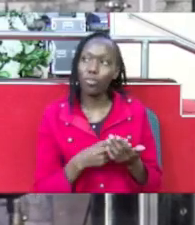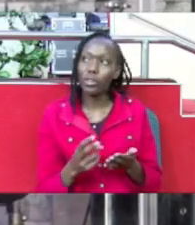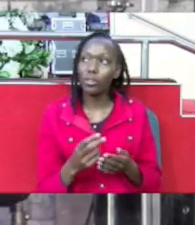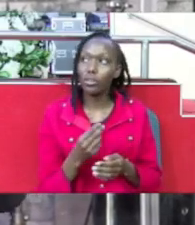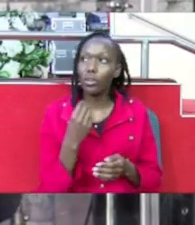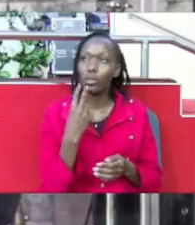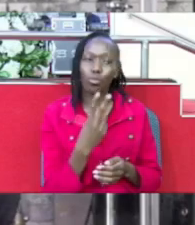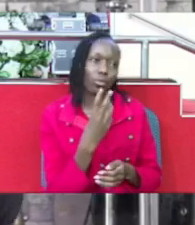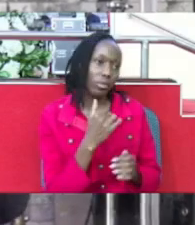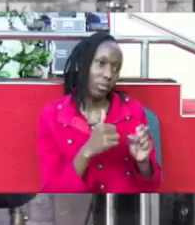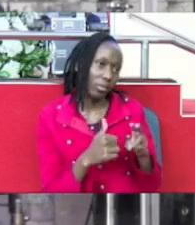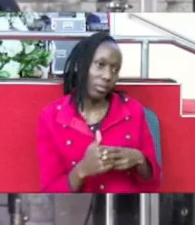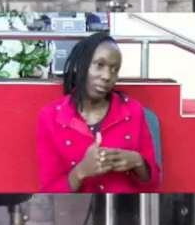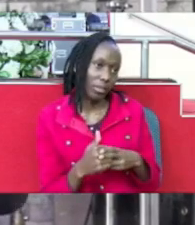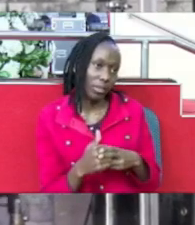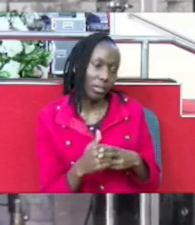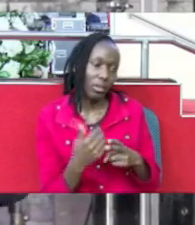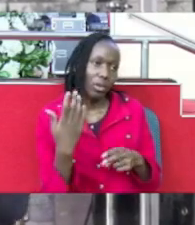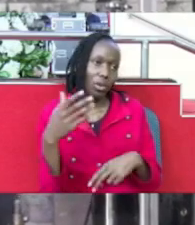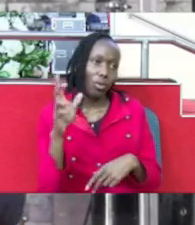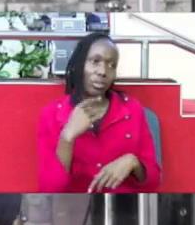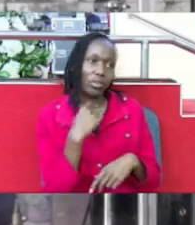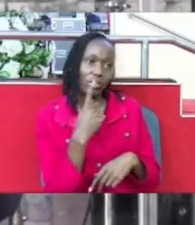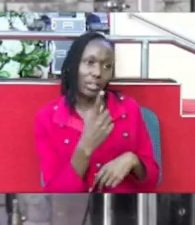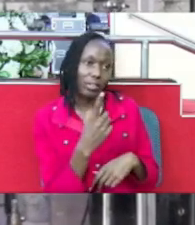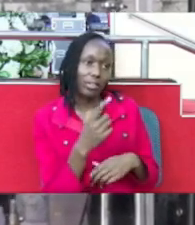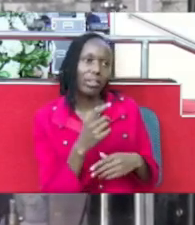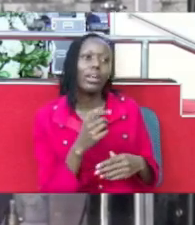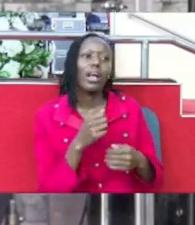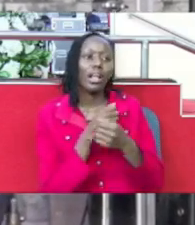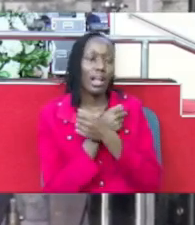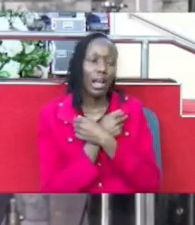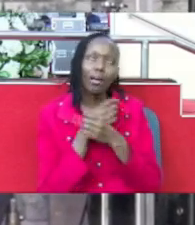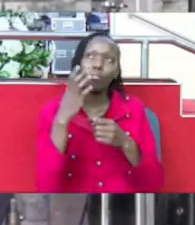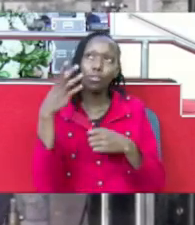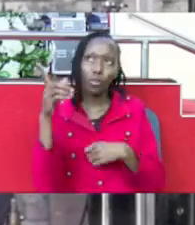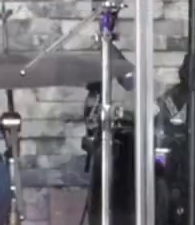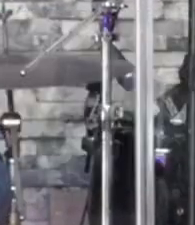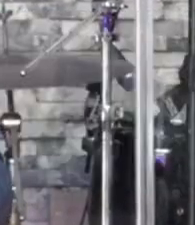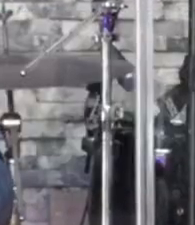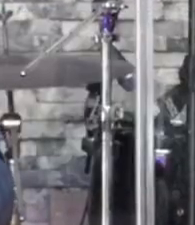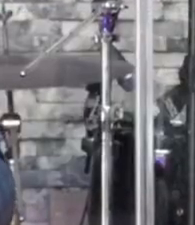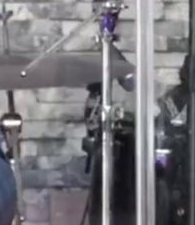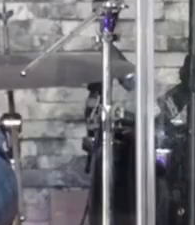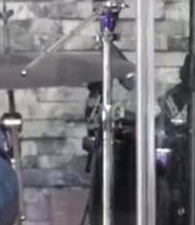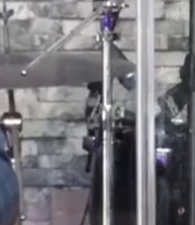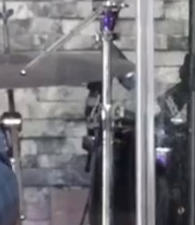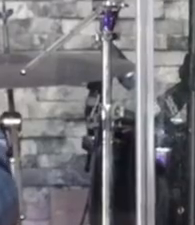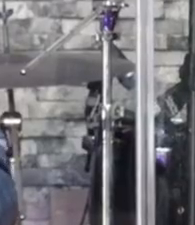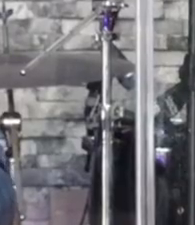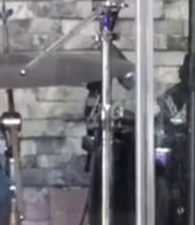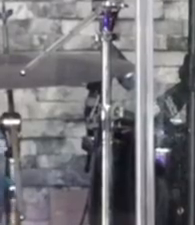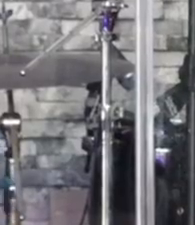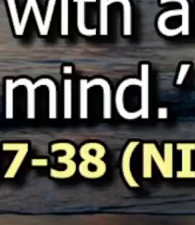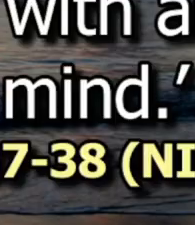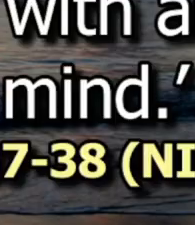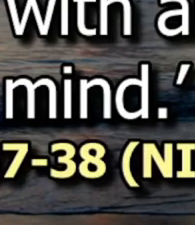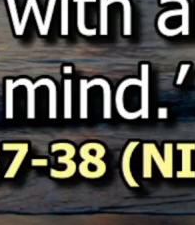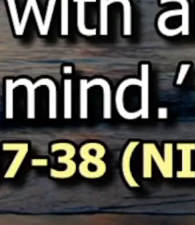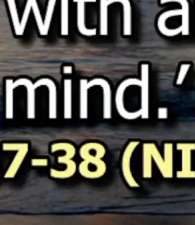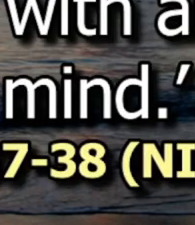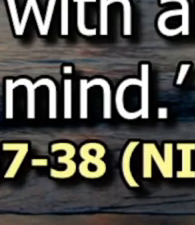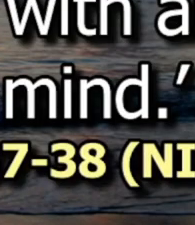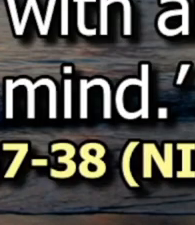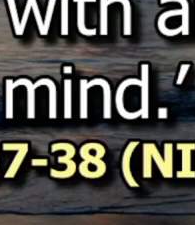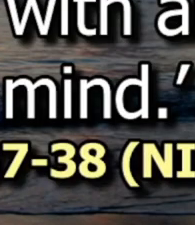that we love God and love even your neighbor. One of the greatest commandments. Andiko linasema kwamba ukaweze kumpenda Mungu na